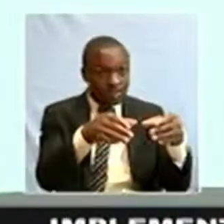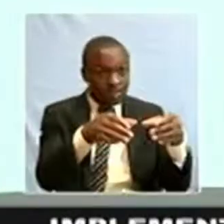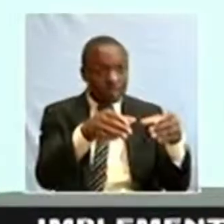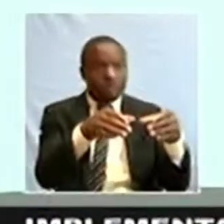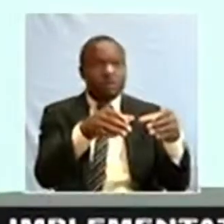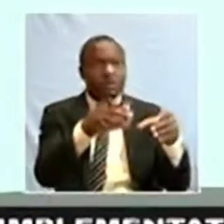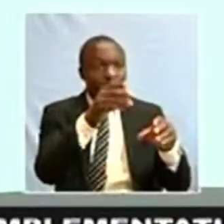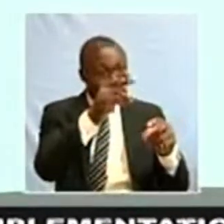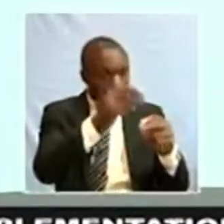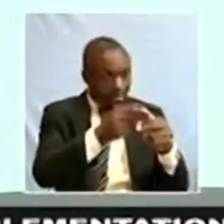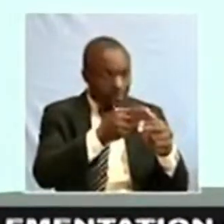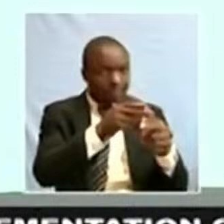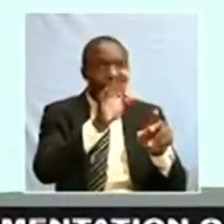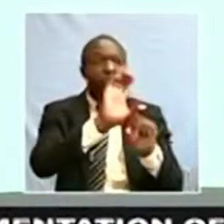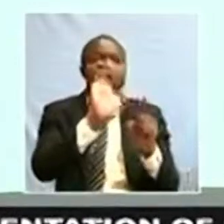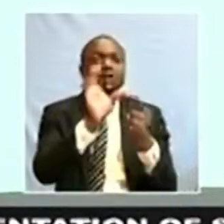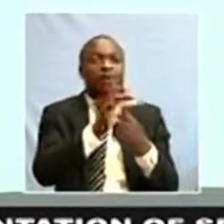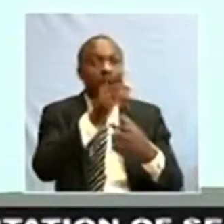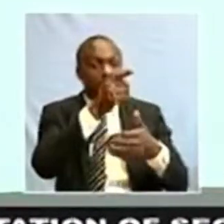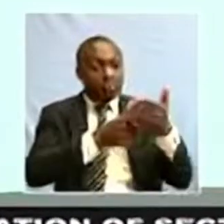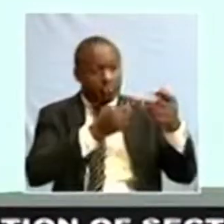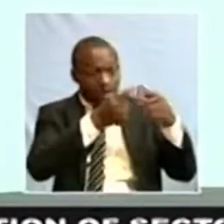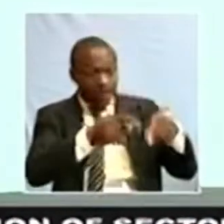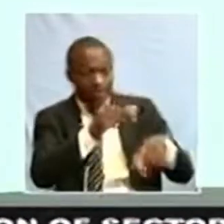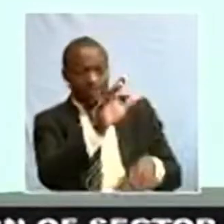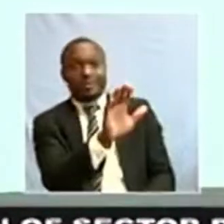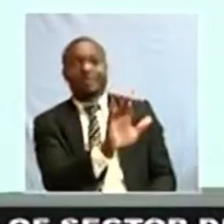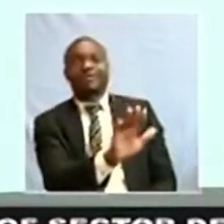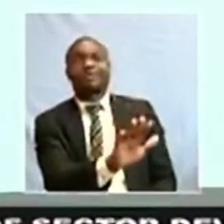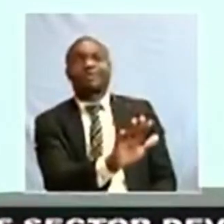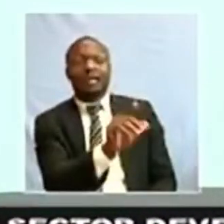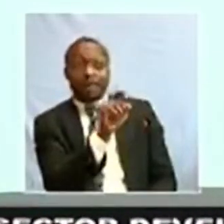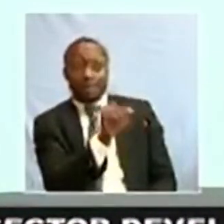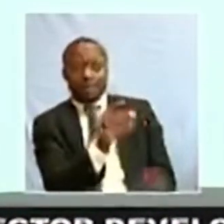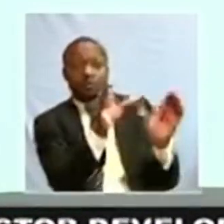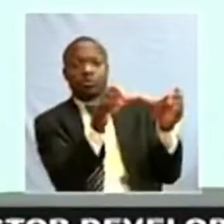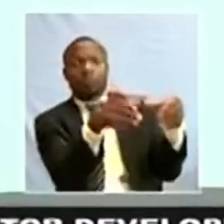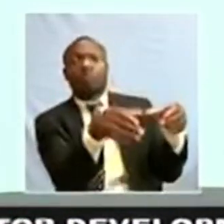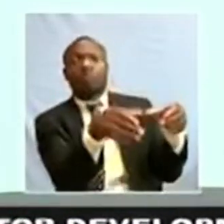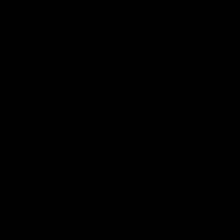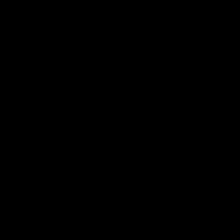Cultural. So what happens there? That committee